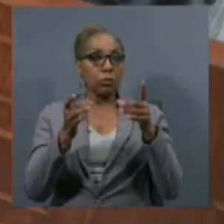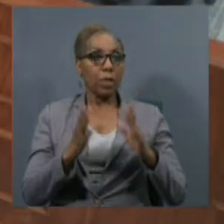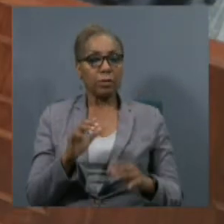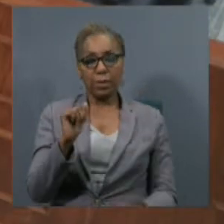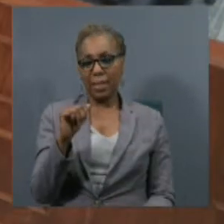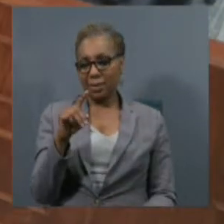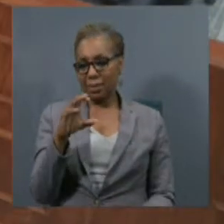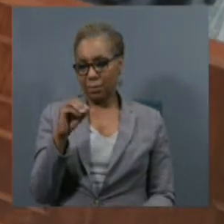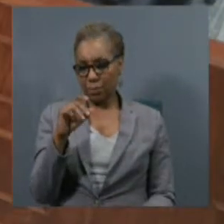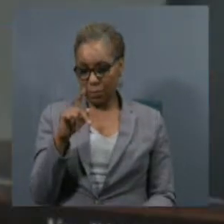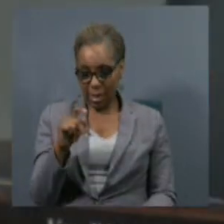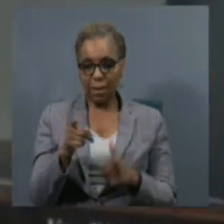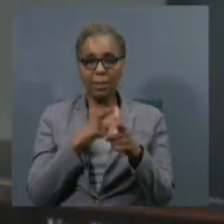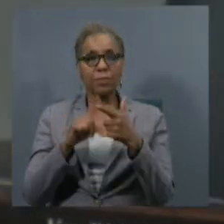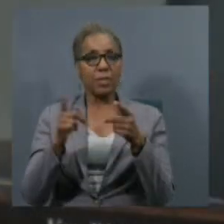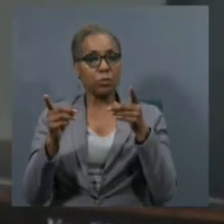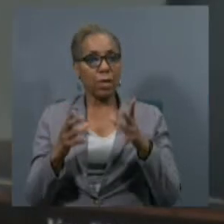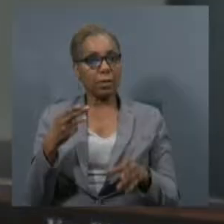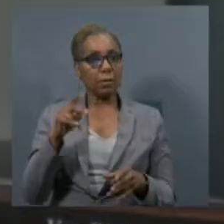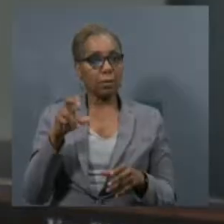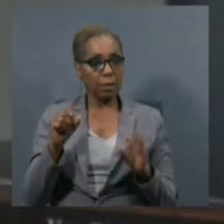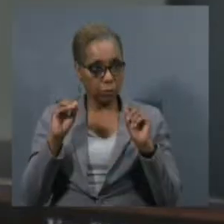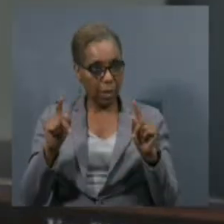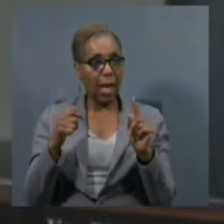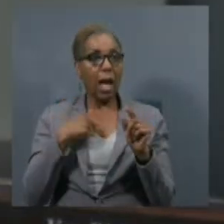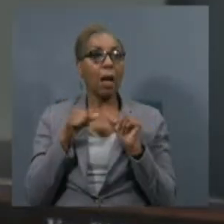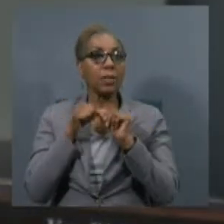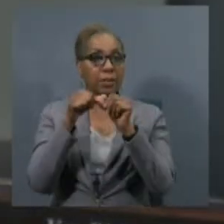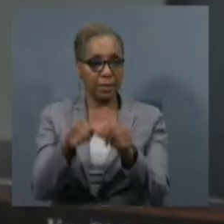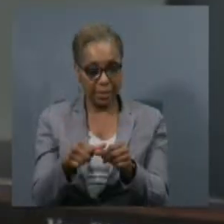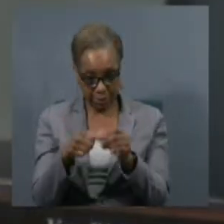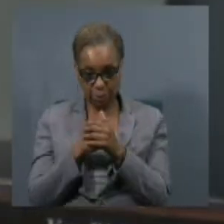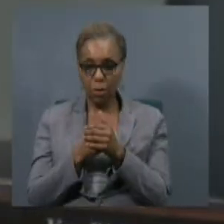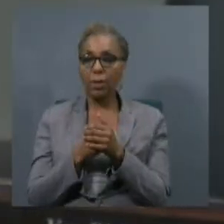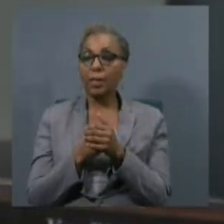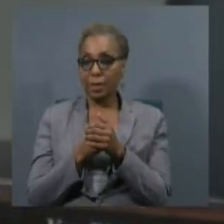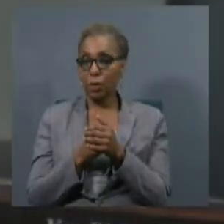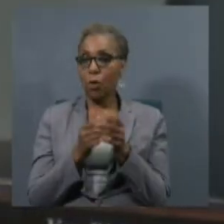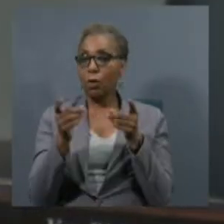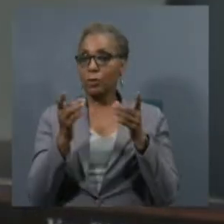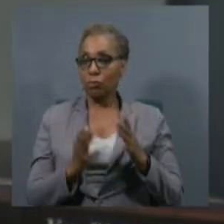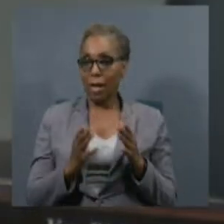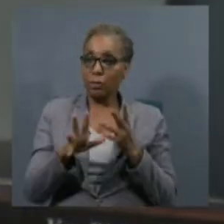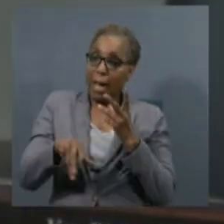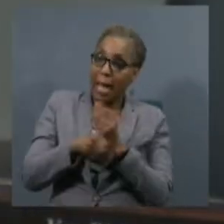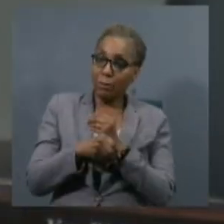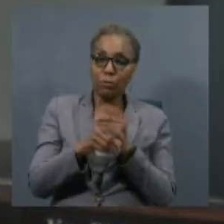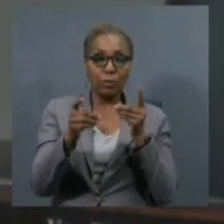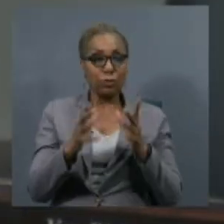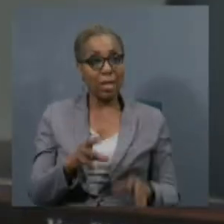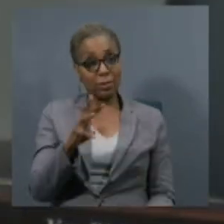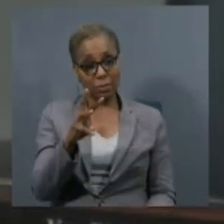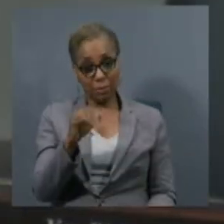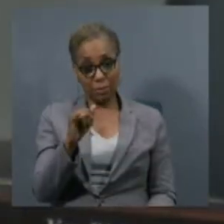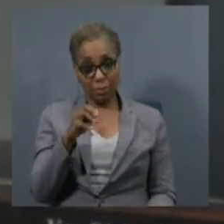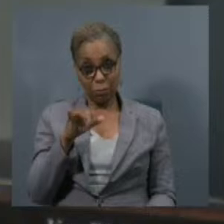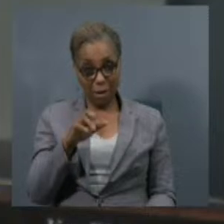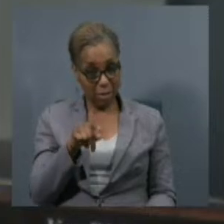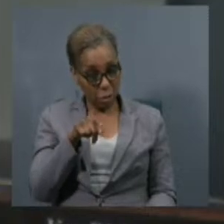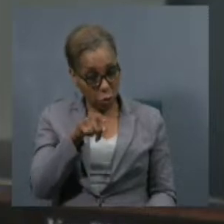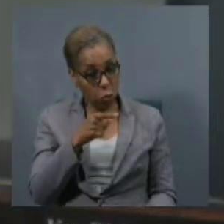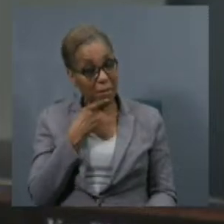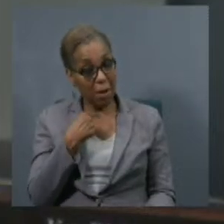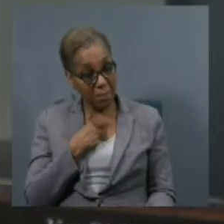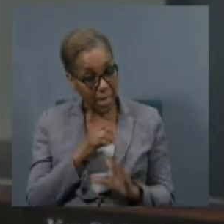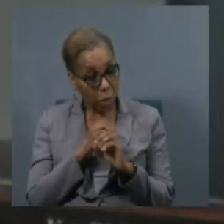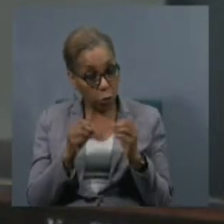Hines. Okay, well, I'm going to continue with what Director Wyrick was talking about. Yes, ma'am. So are you telling me that there was no savings